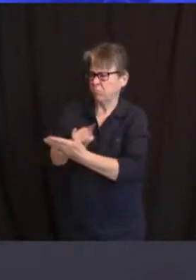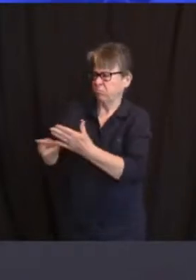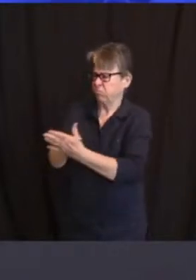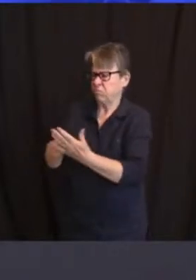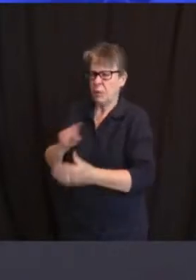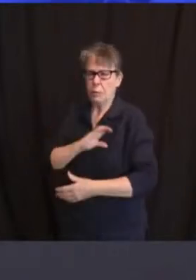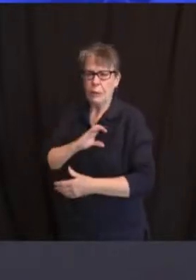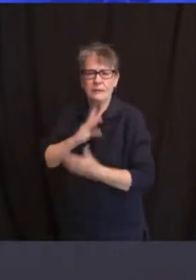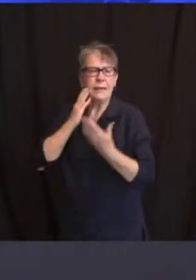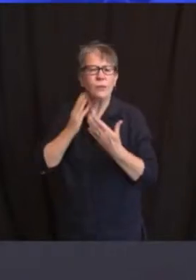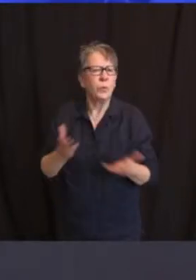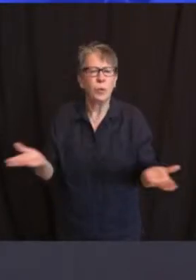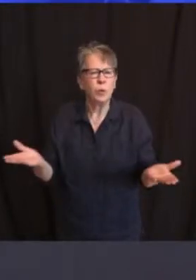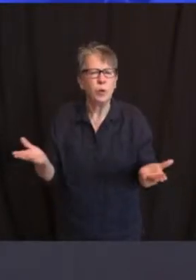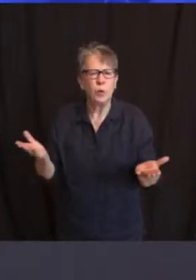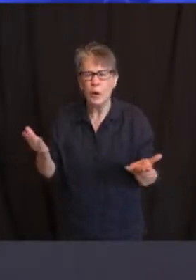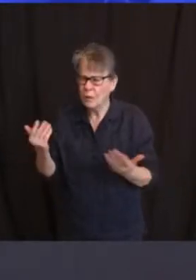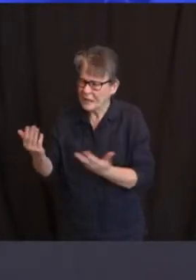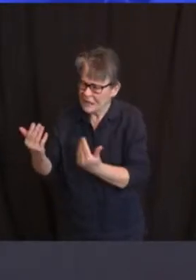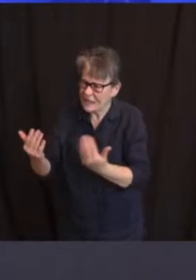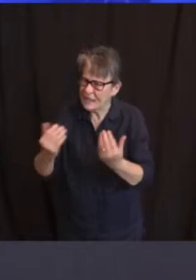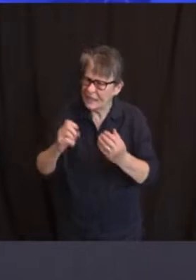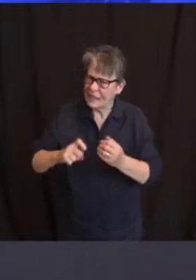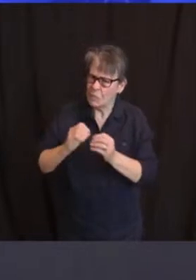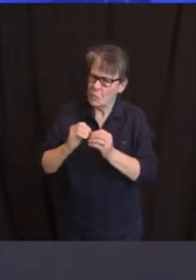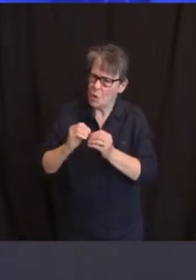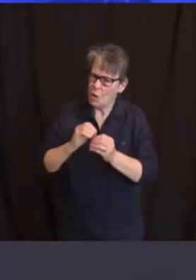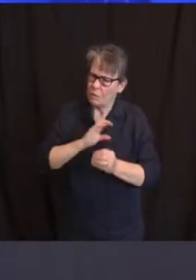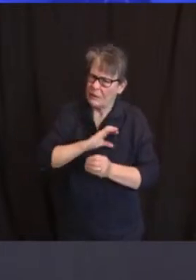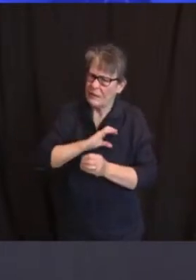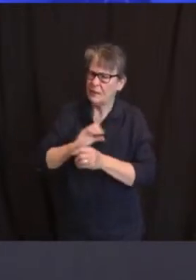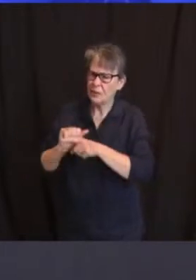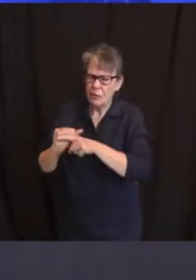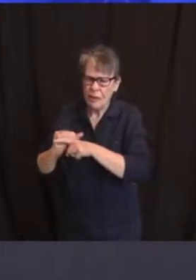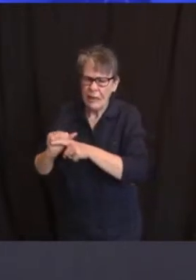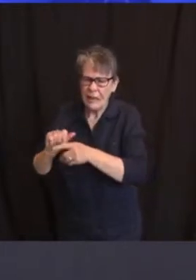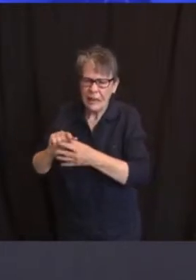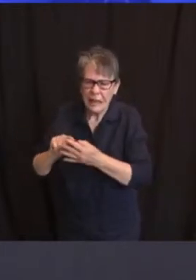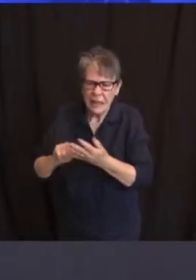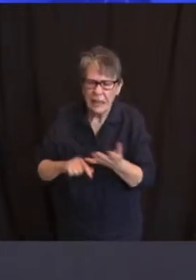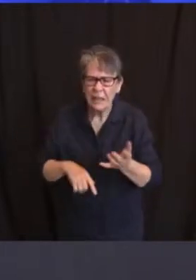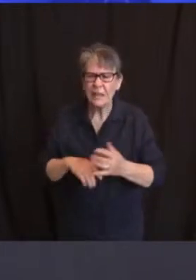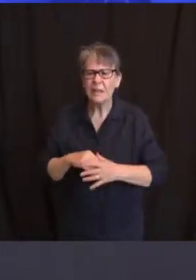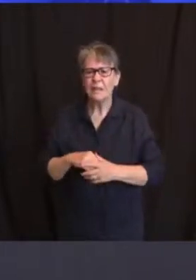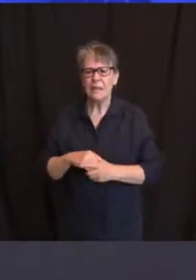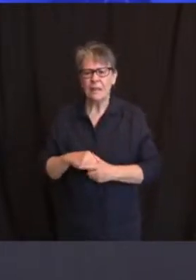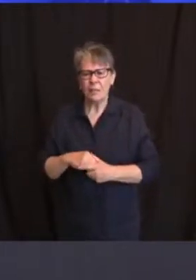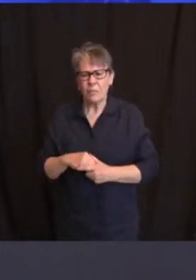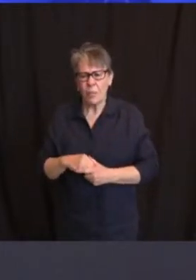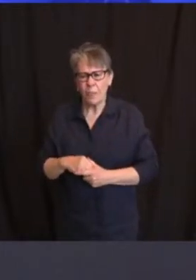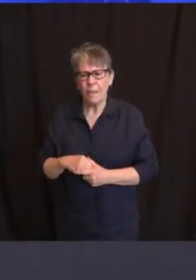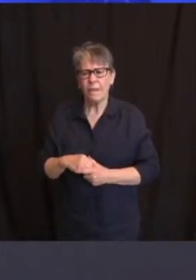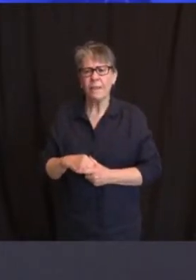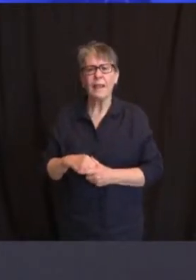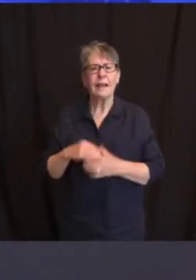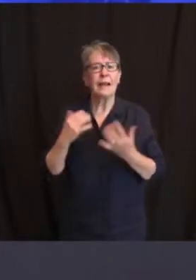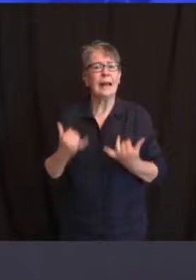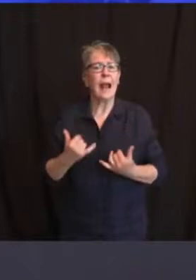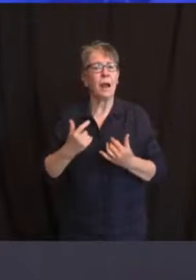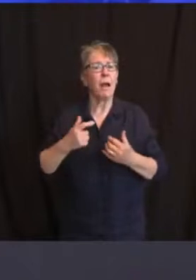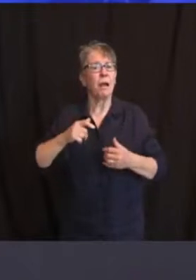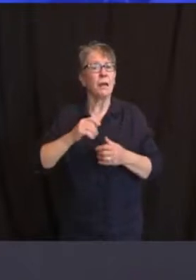other profession that asks you to put a camera on and go out 24/7 and deal with some pretty